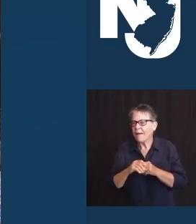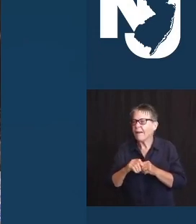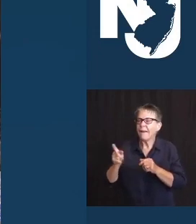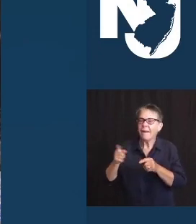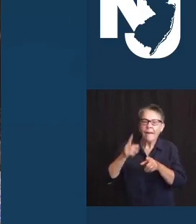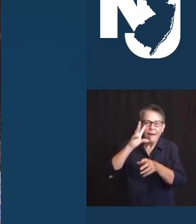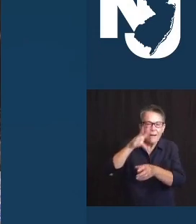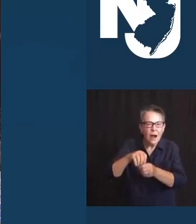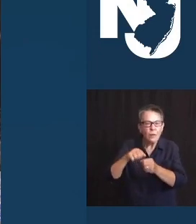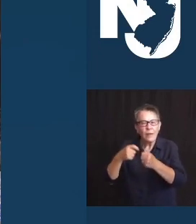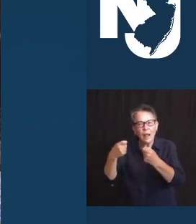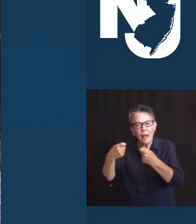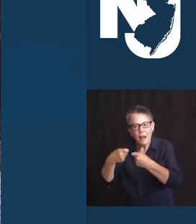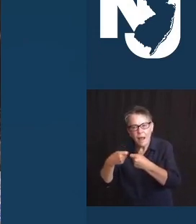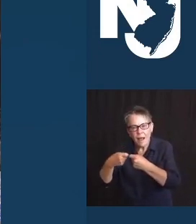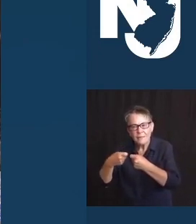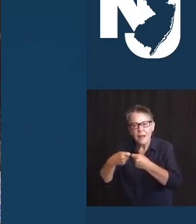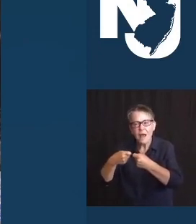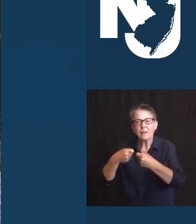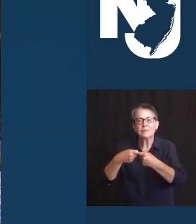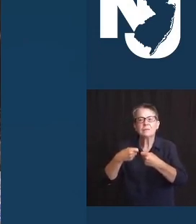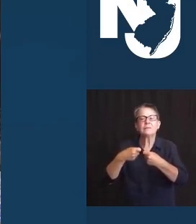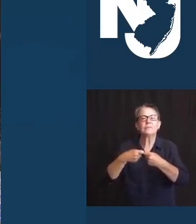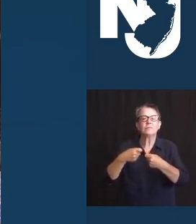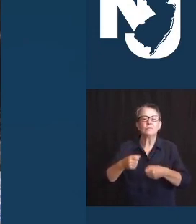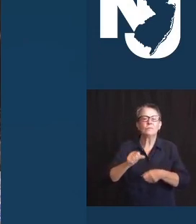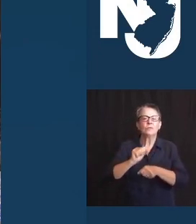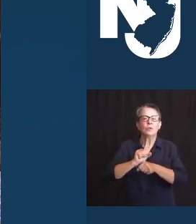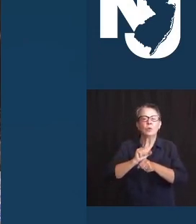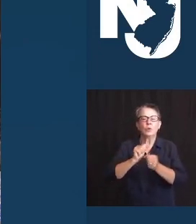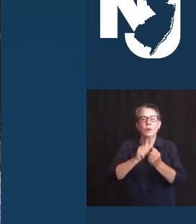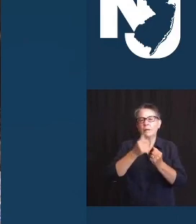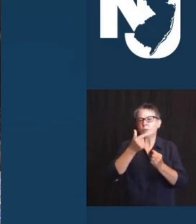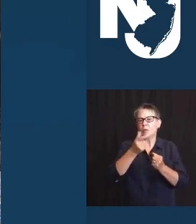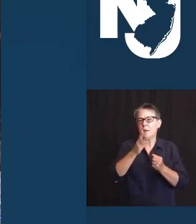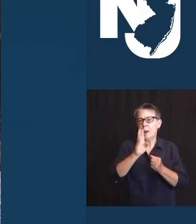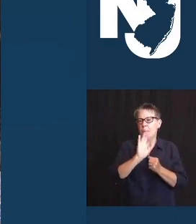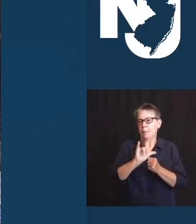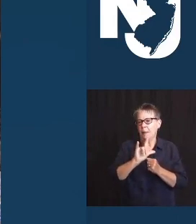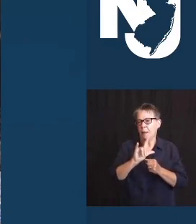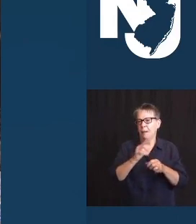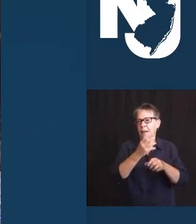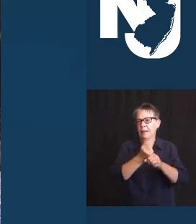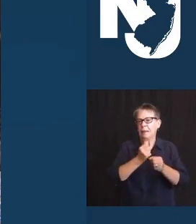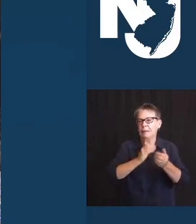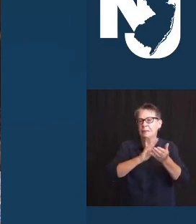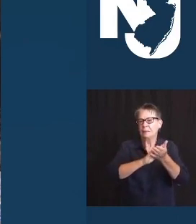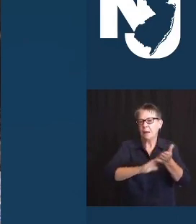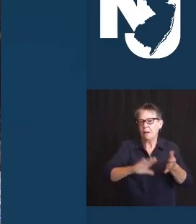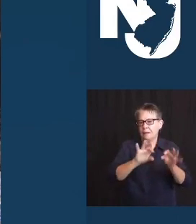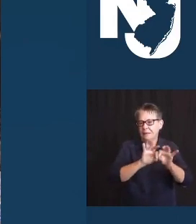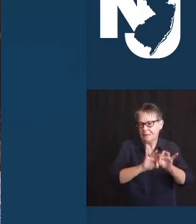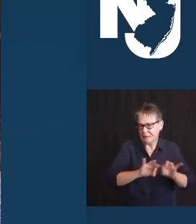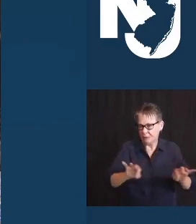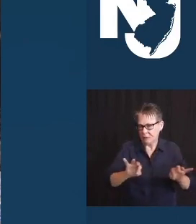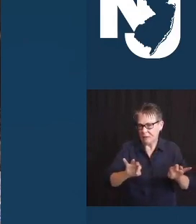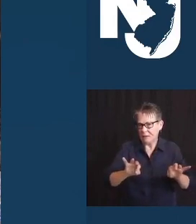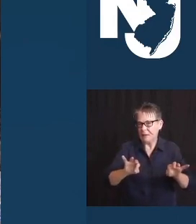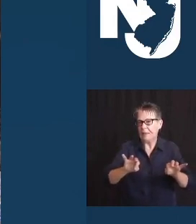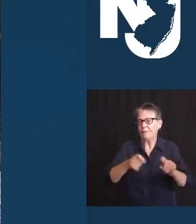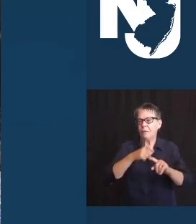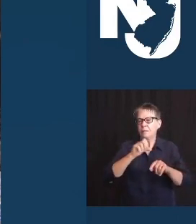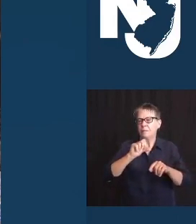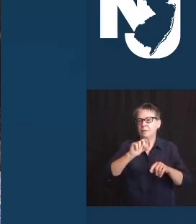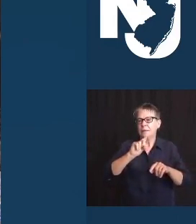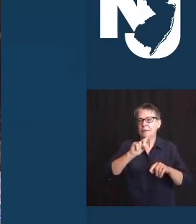GI Bill from Temple University. But his budding career in the field was short-circuited when he was recalled to the Navy to serve